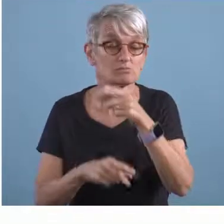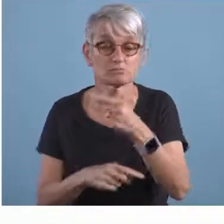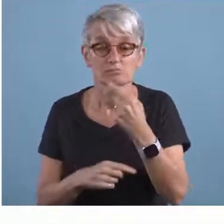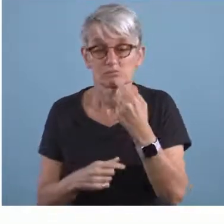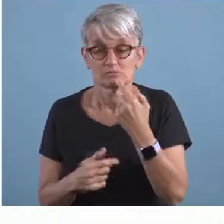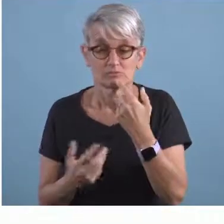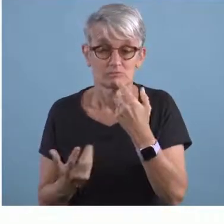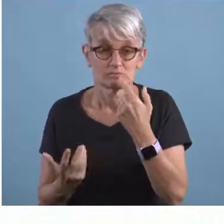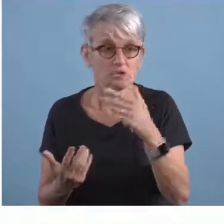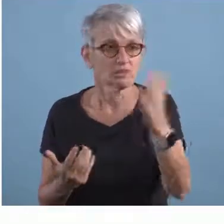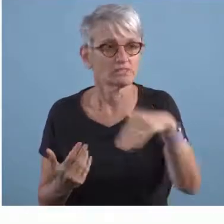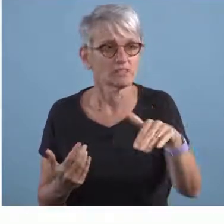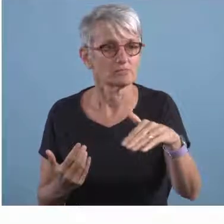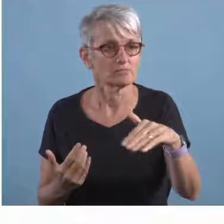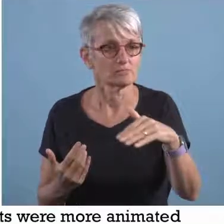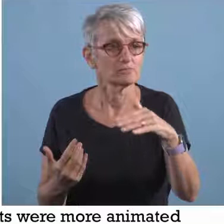Next slide.